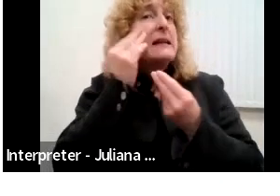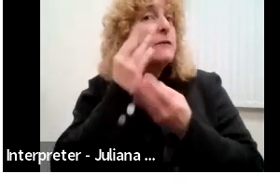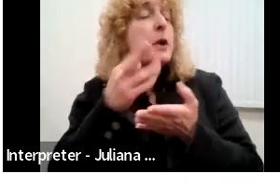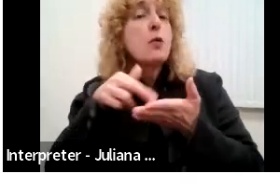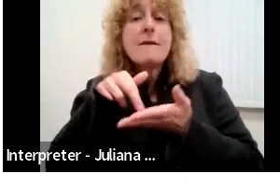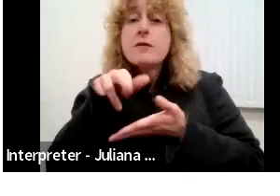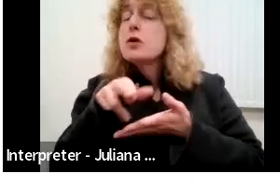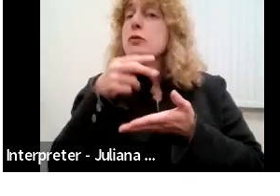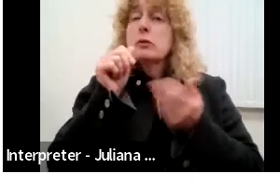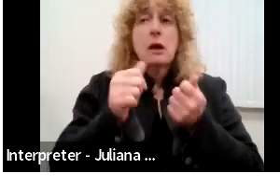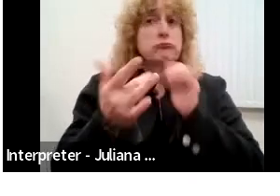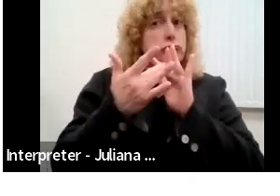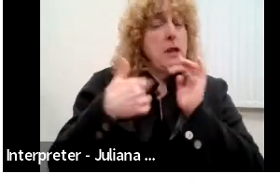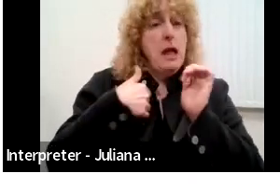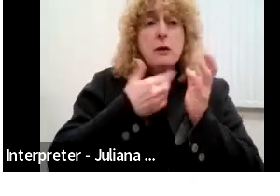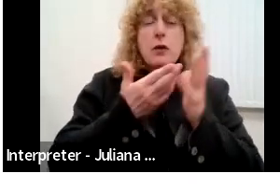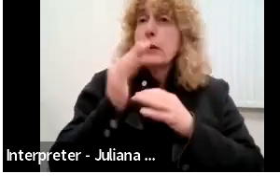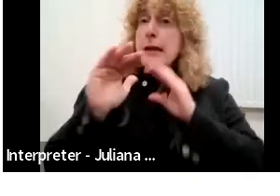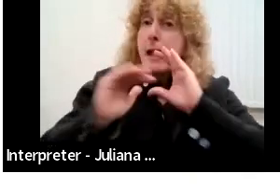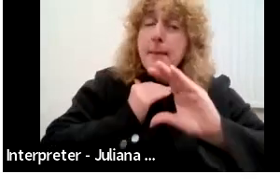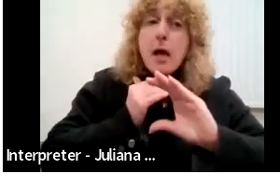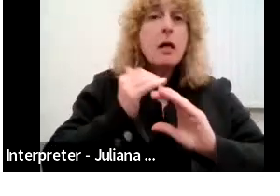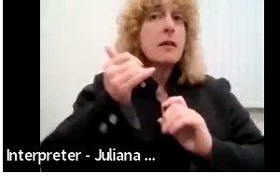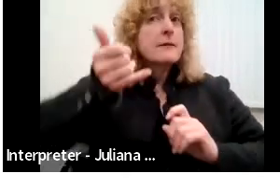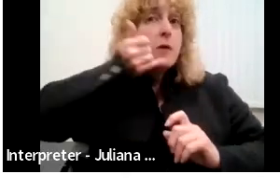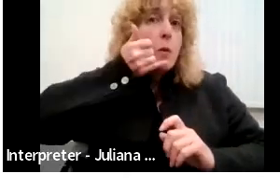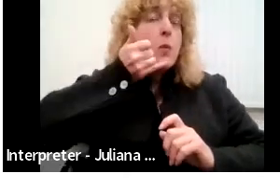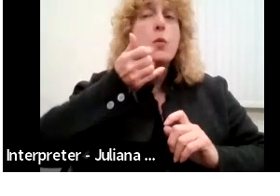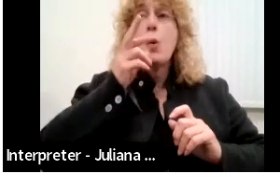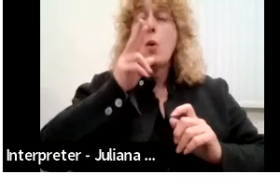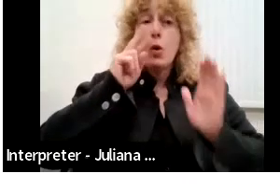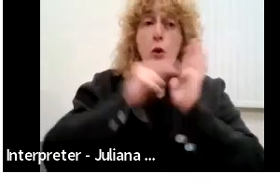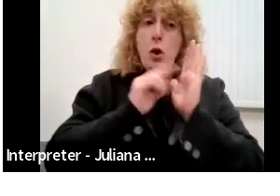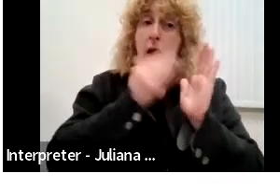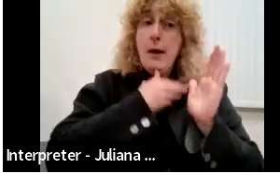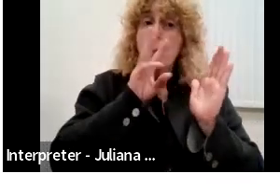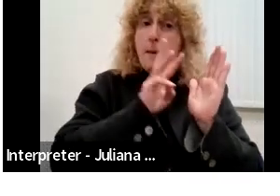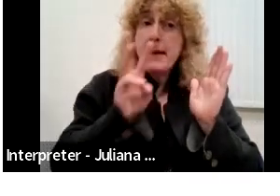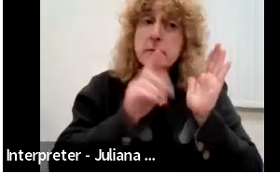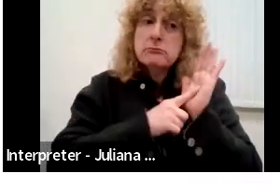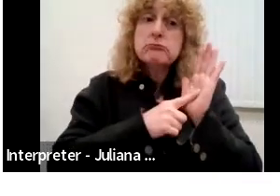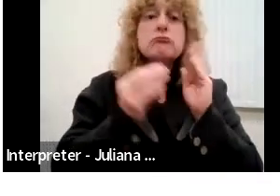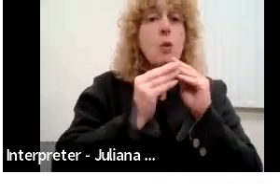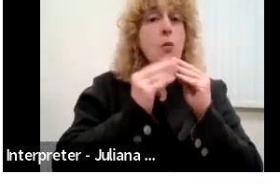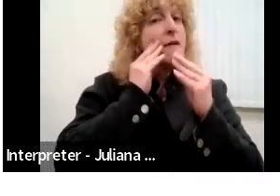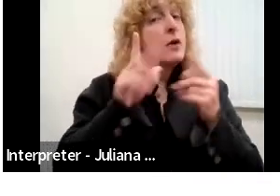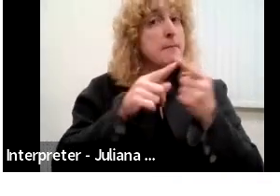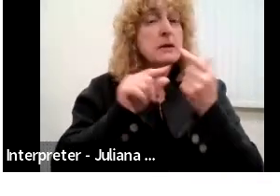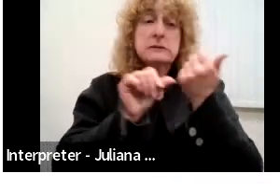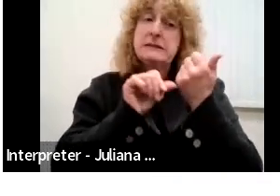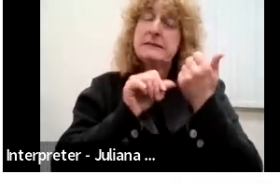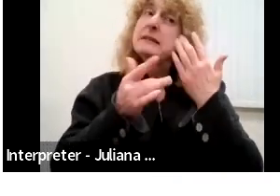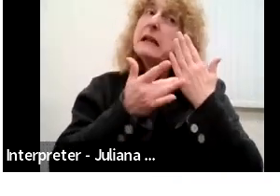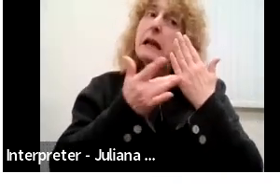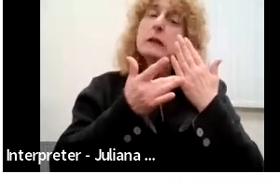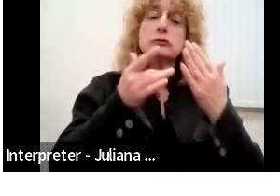by email or phone. Or look on our website to get more information about assistive technology. In